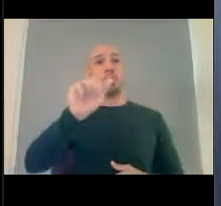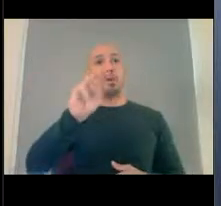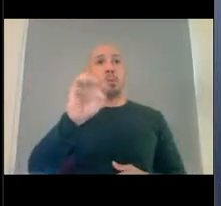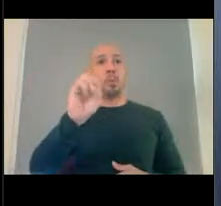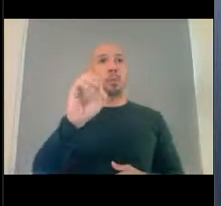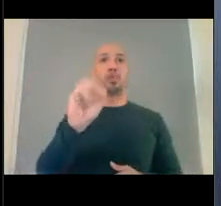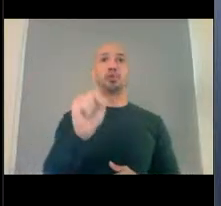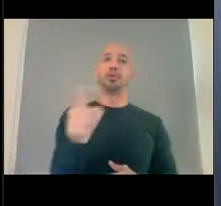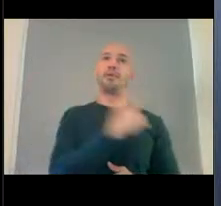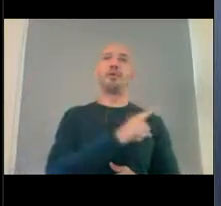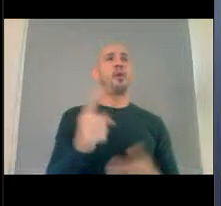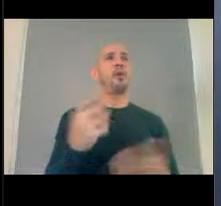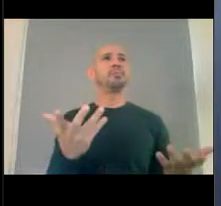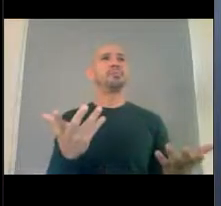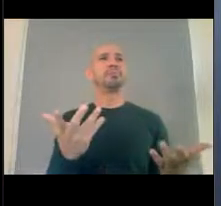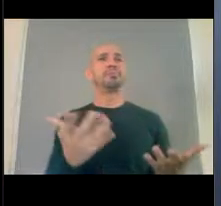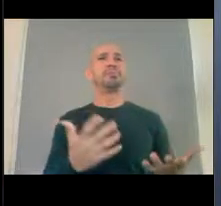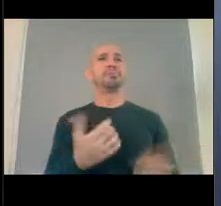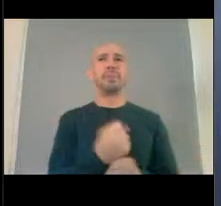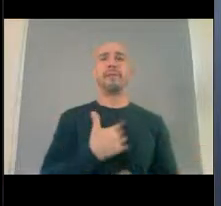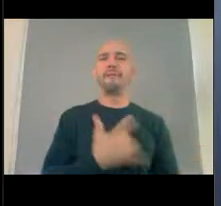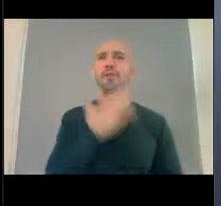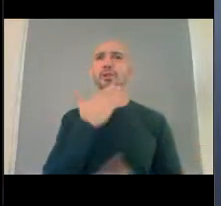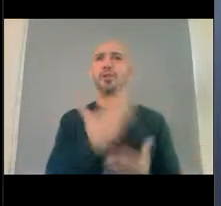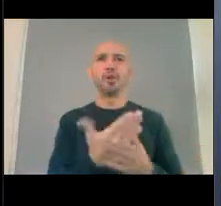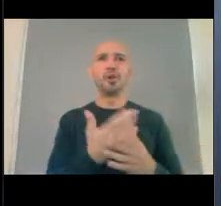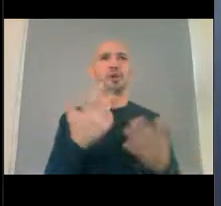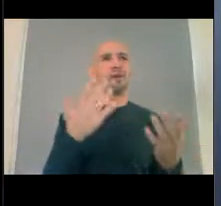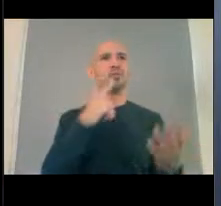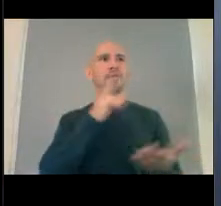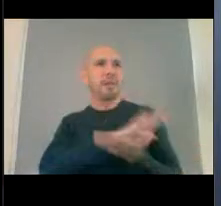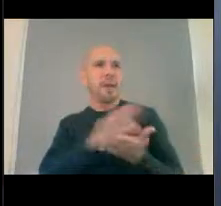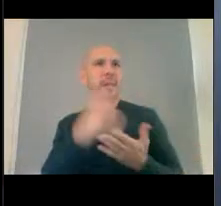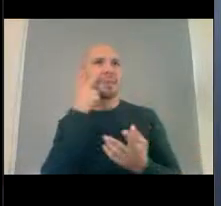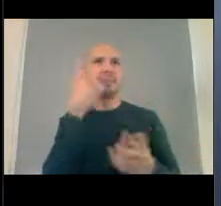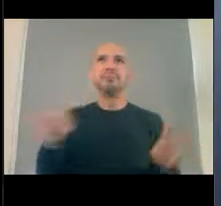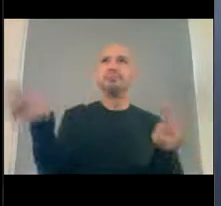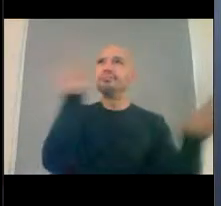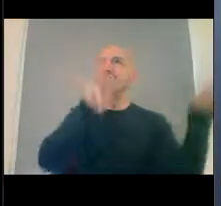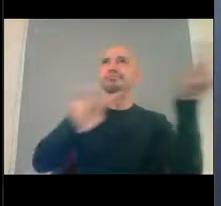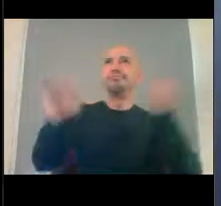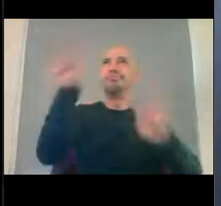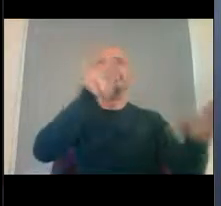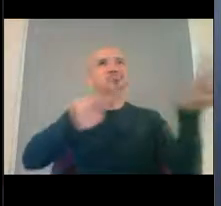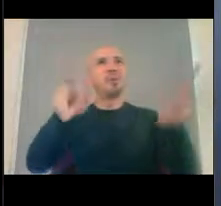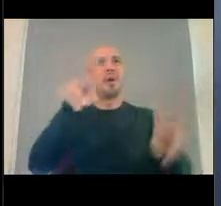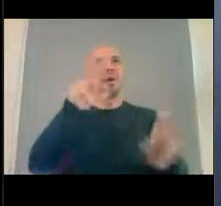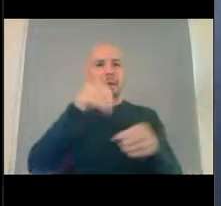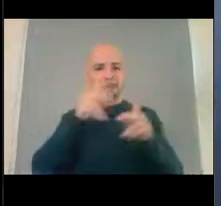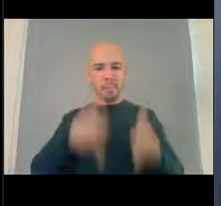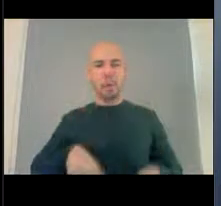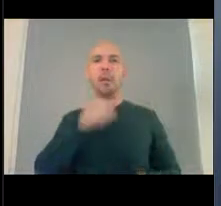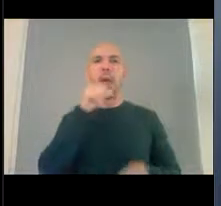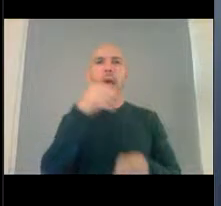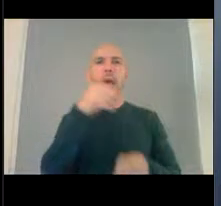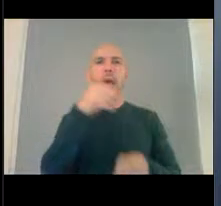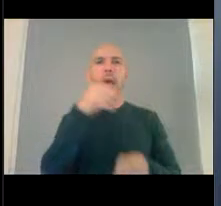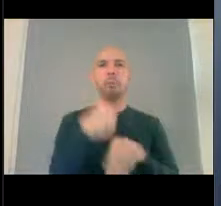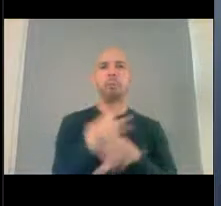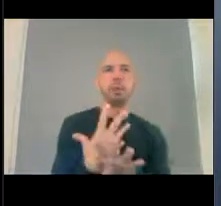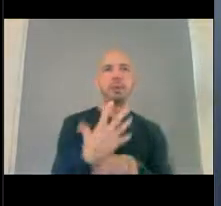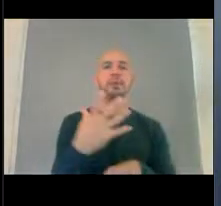nice to to be here to see go out and see different things and not just be on our computers to start with i want to